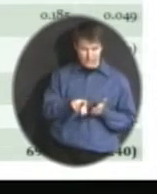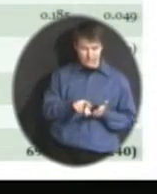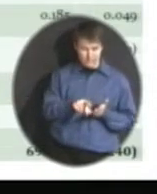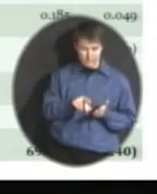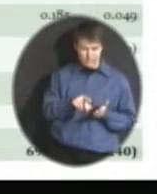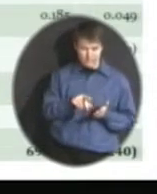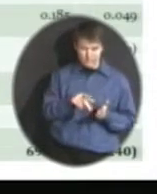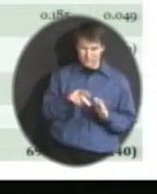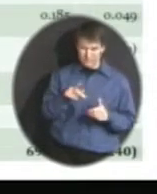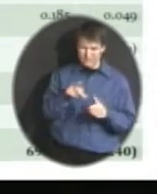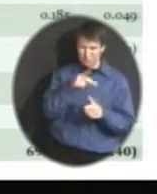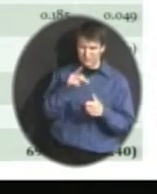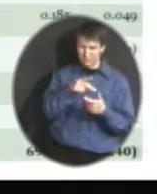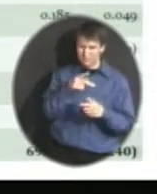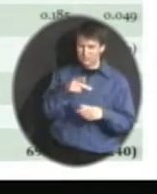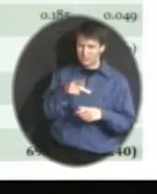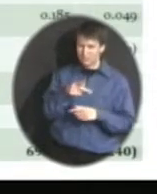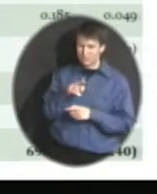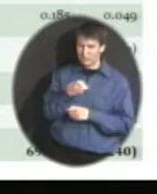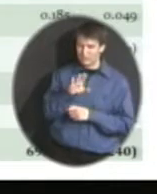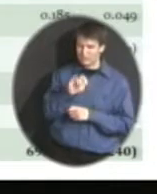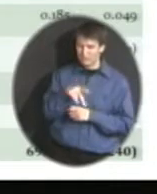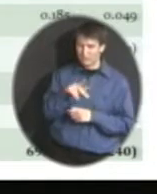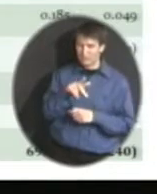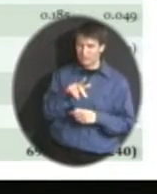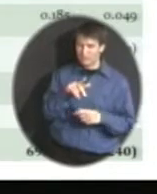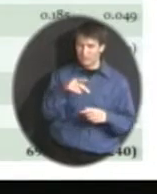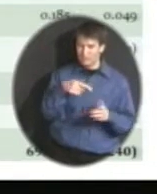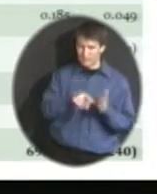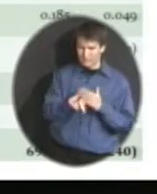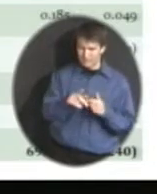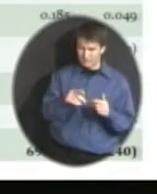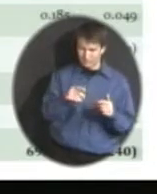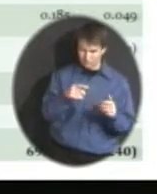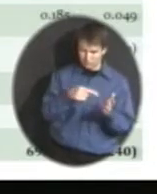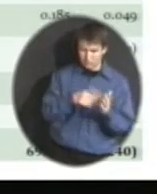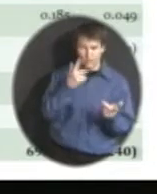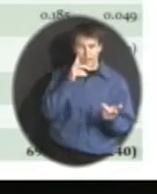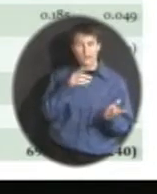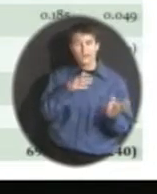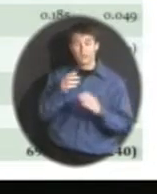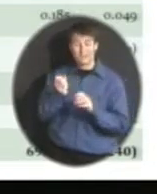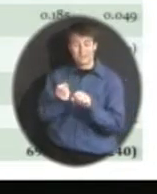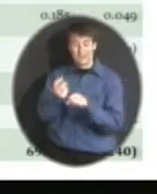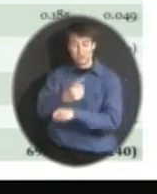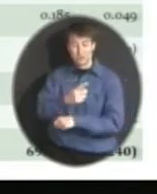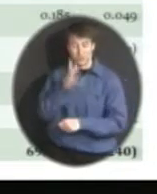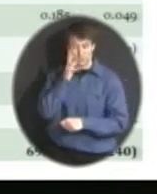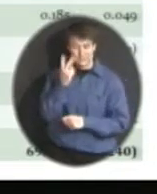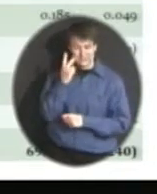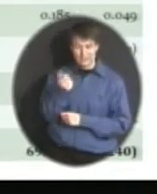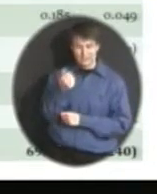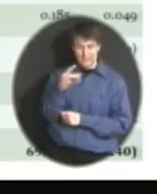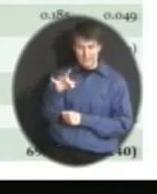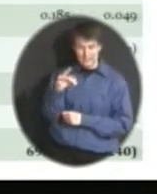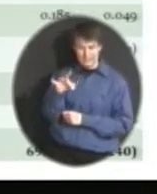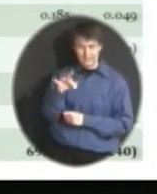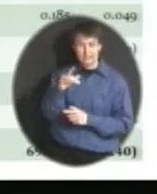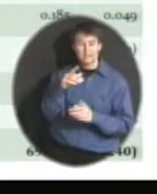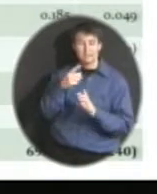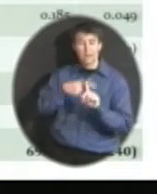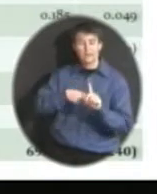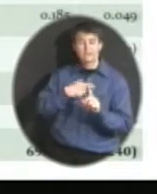principal payment is in that pipeline right now, so it's going up to next year. We'll be looking at 18 months of our highest